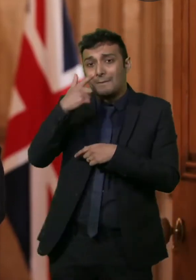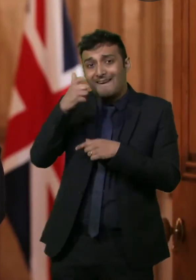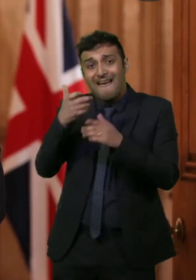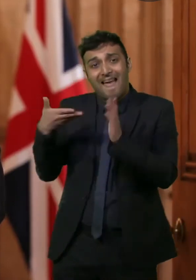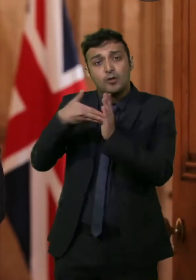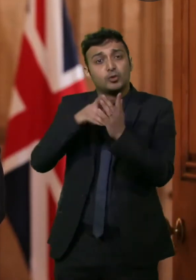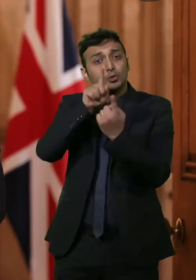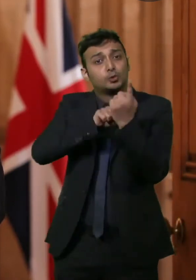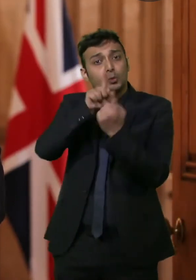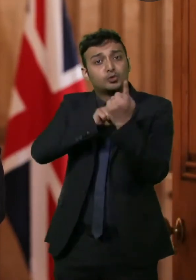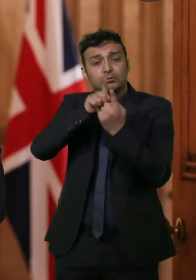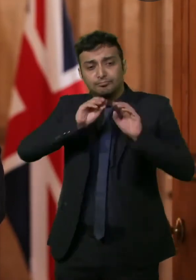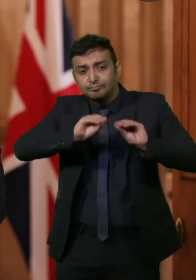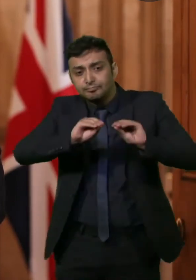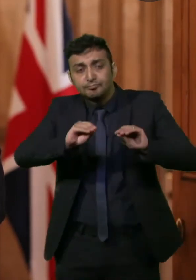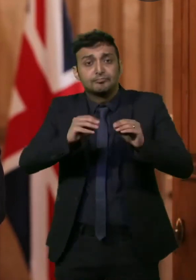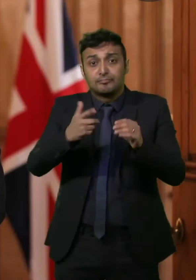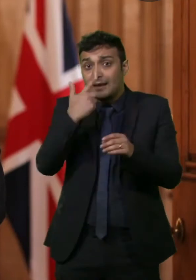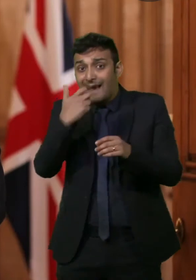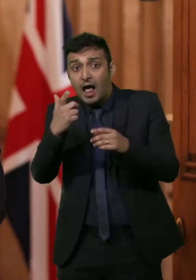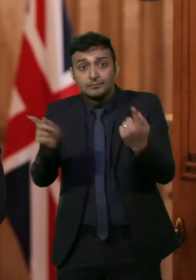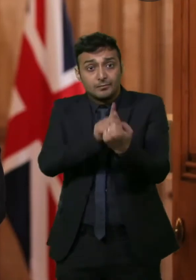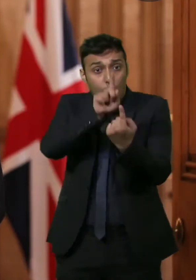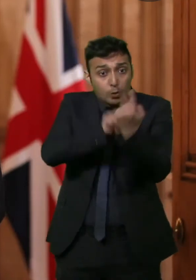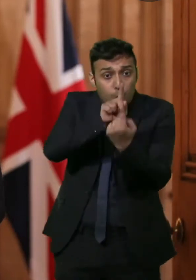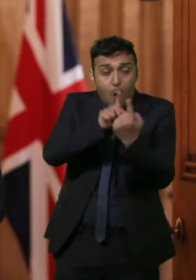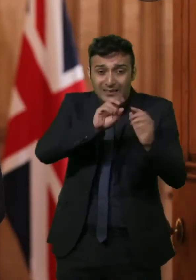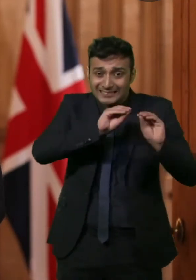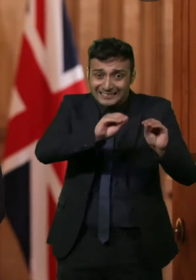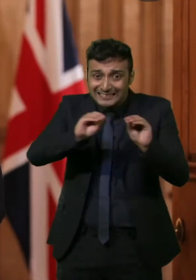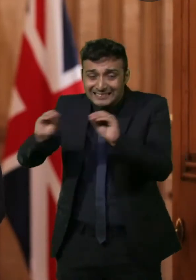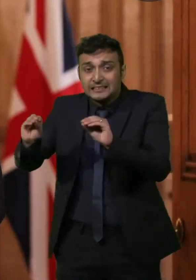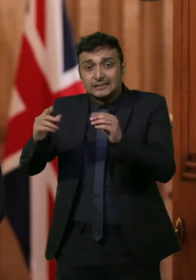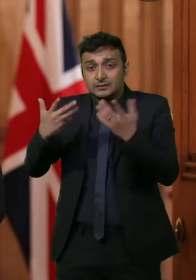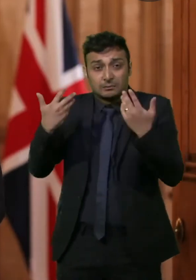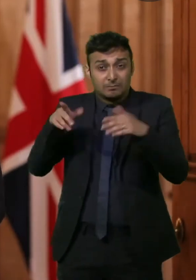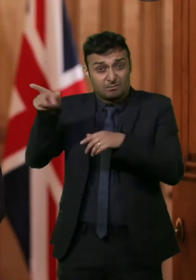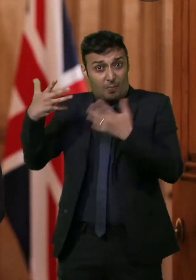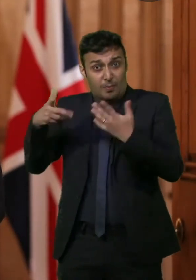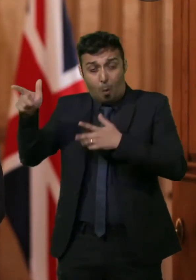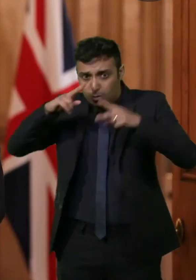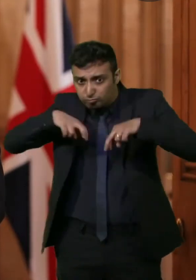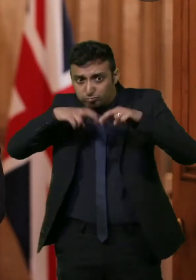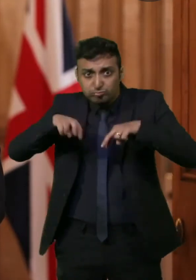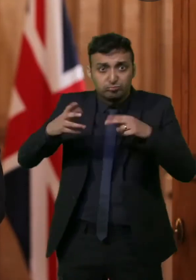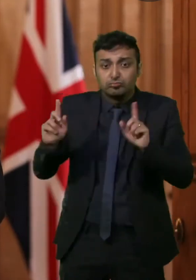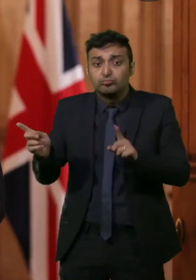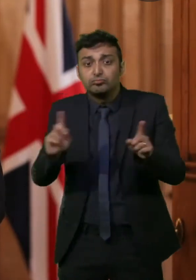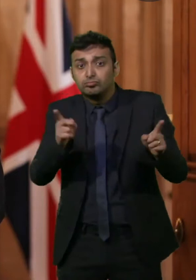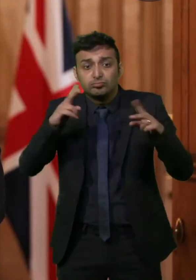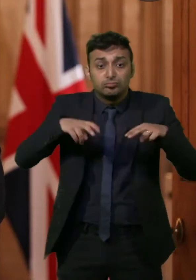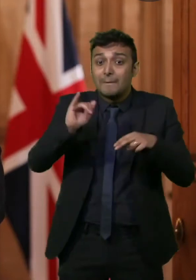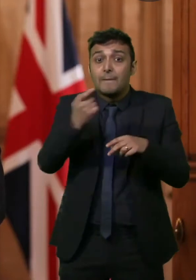one-on-one with pupils, and that might apply to kids who have fallen behind, or kids who just need their